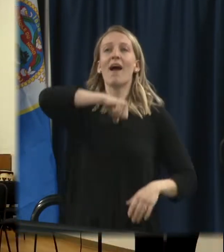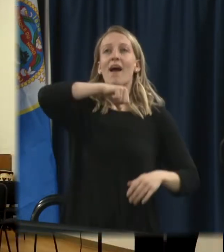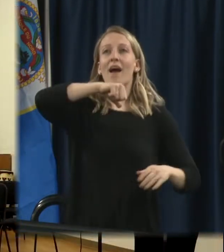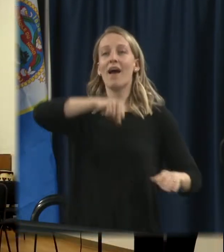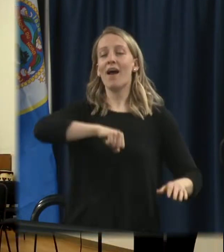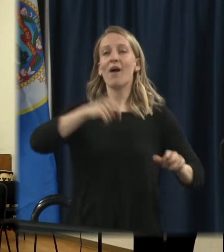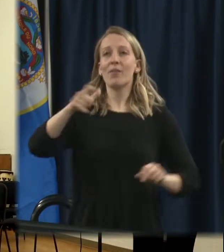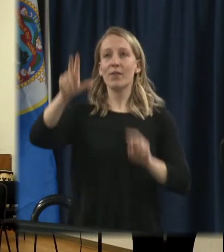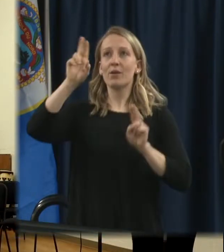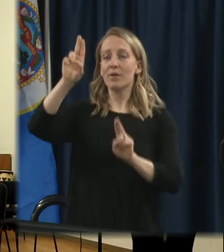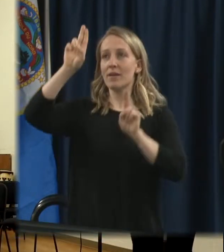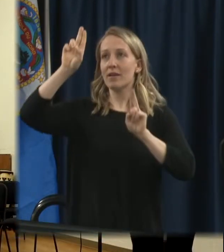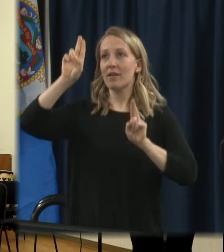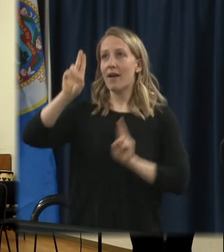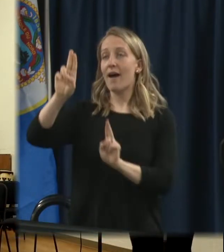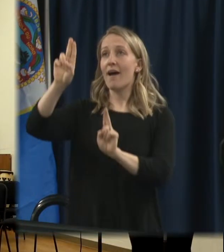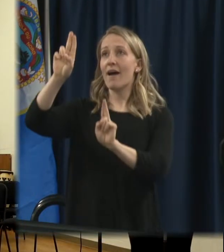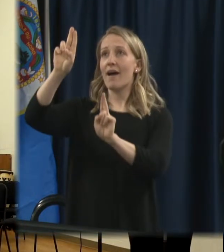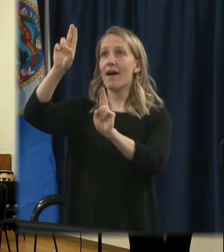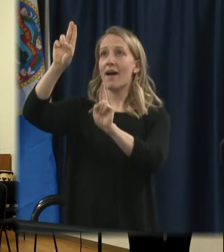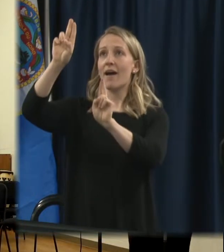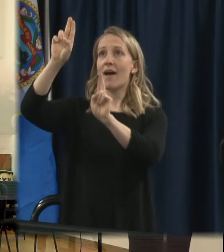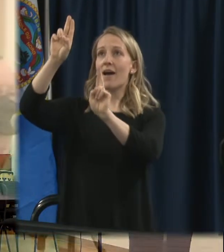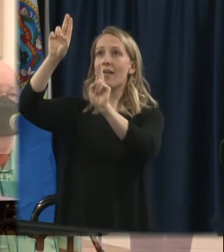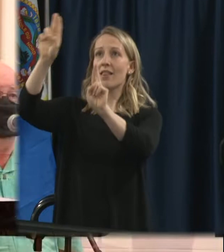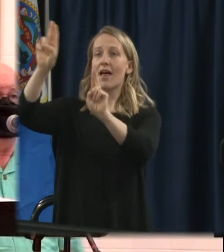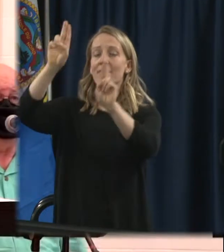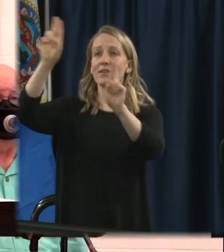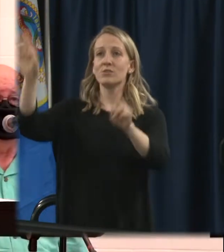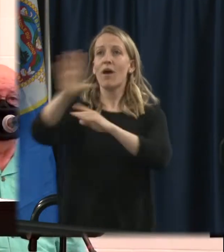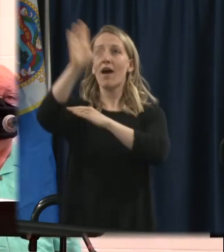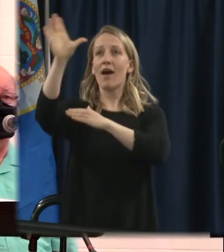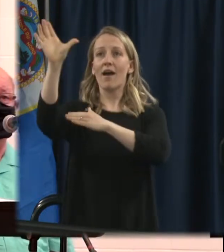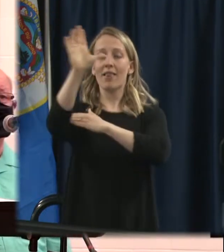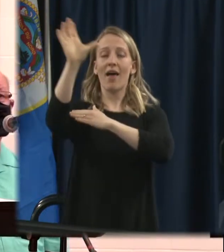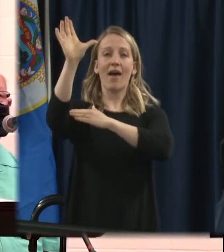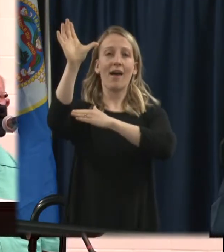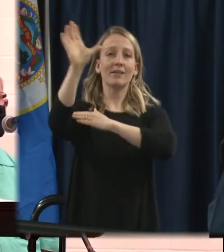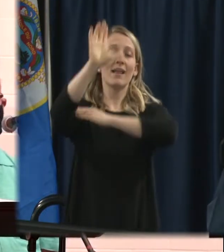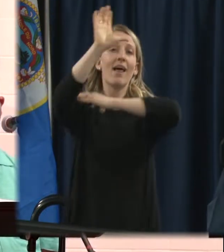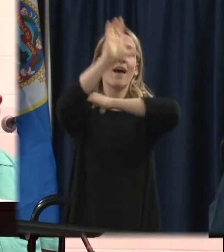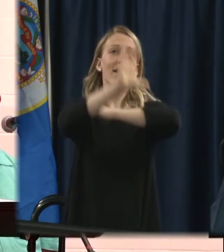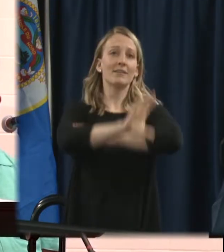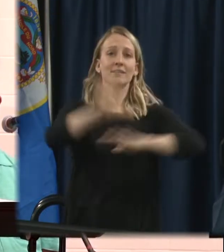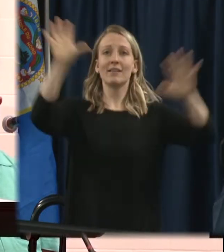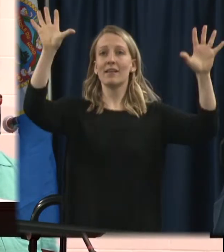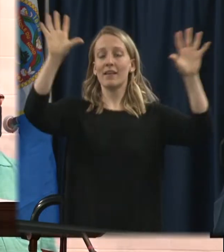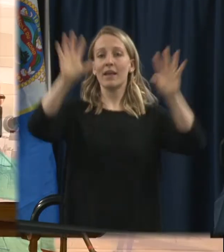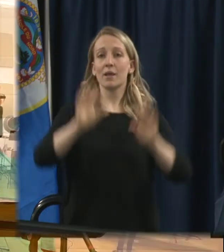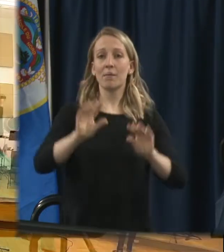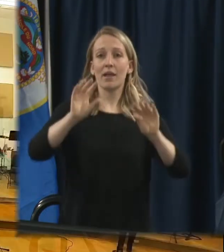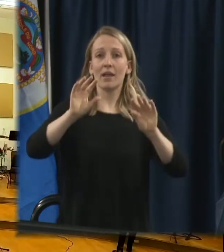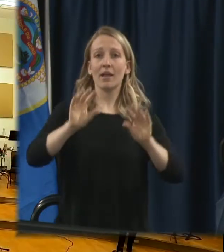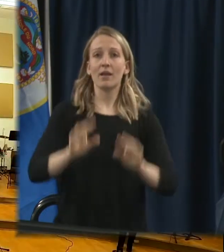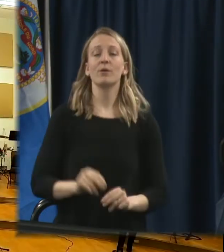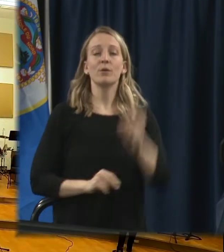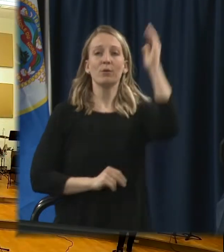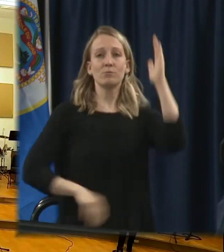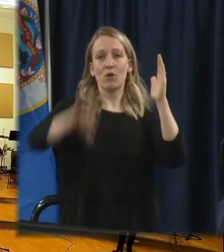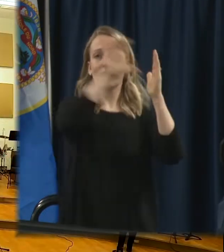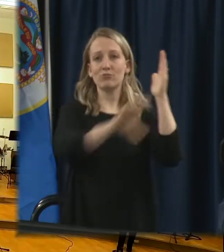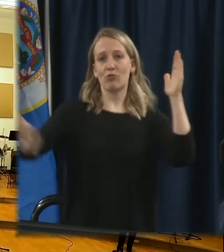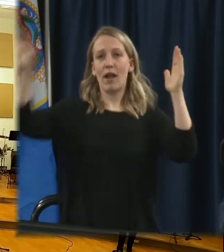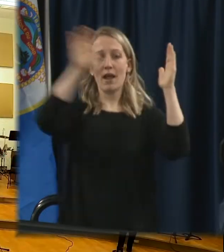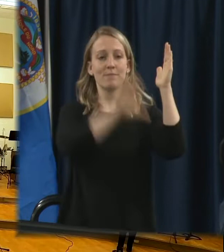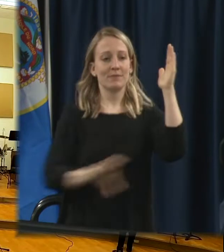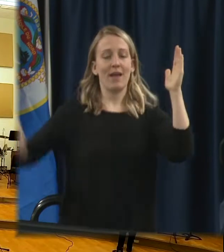so proudly we hailed at the twilight's last gleaming,